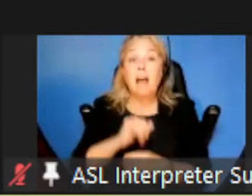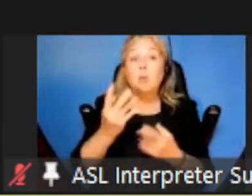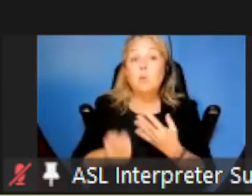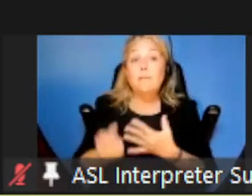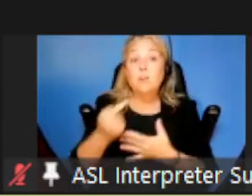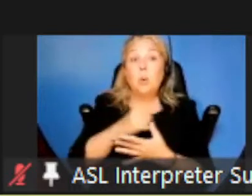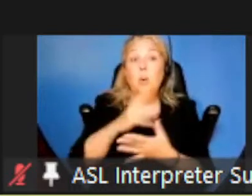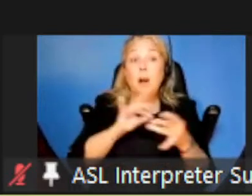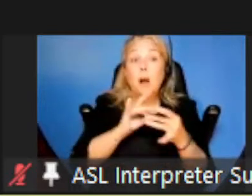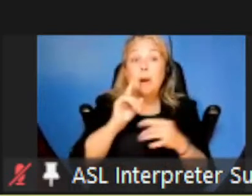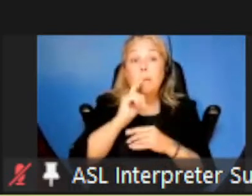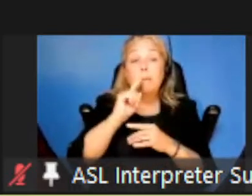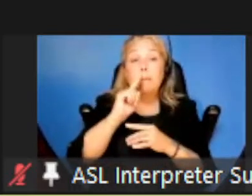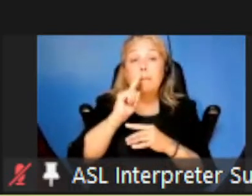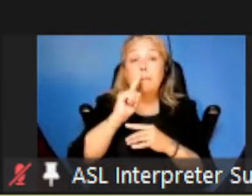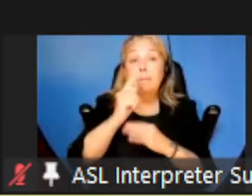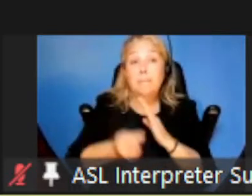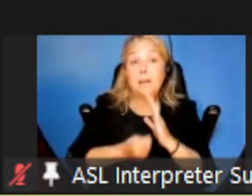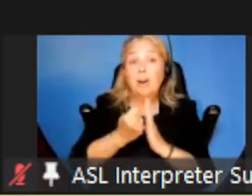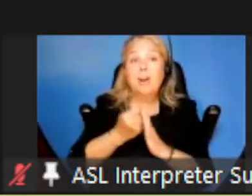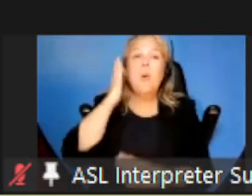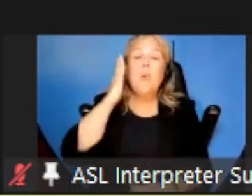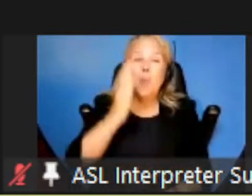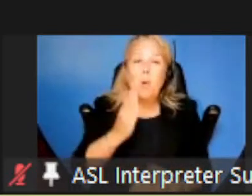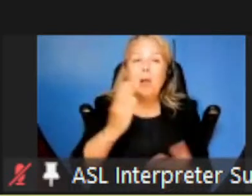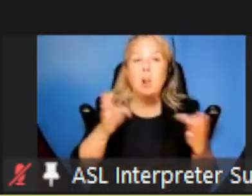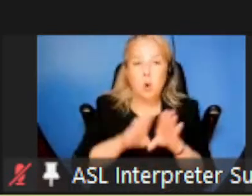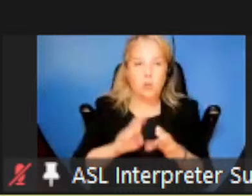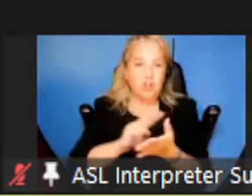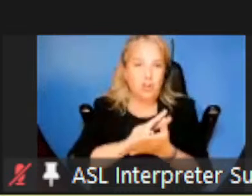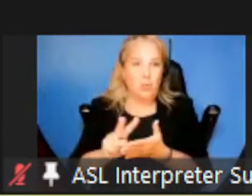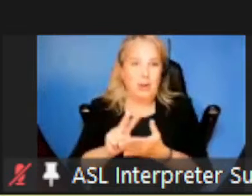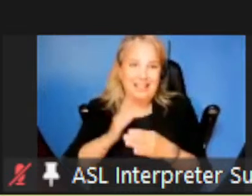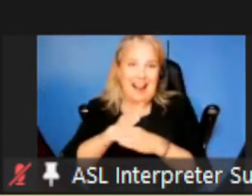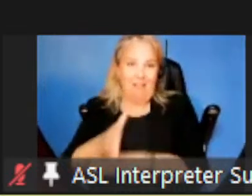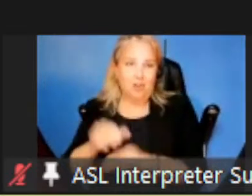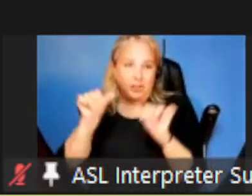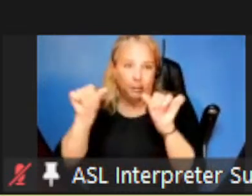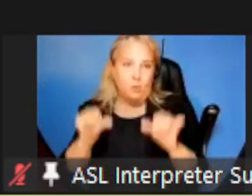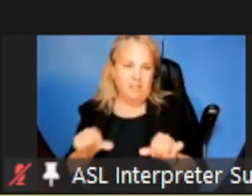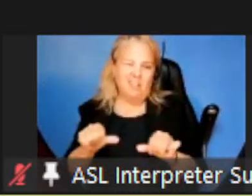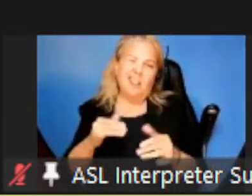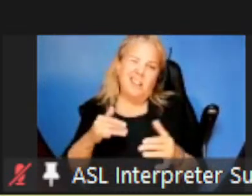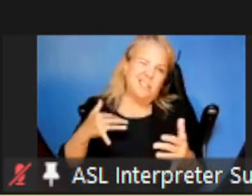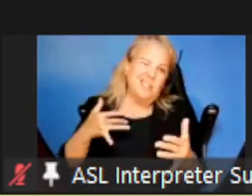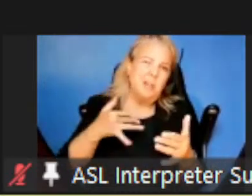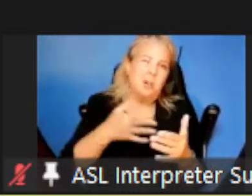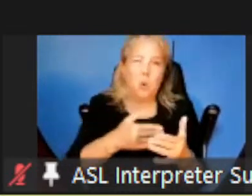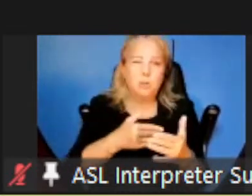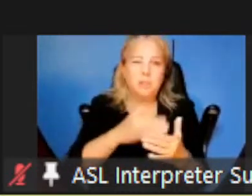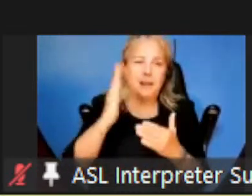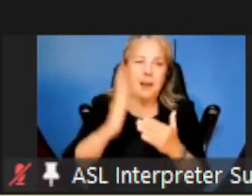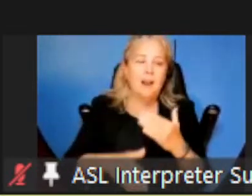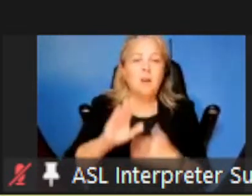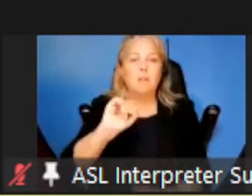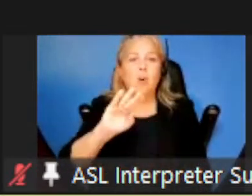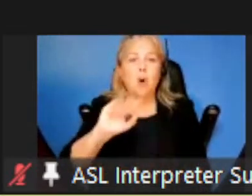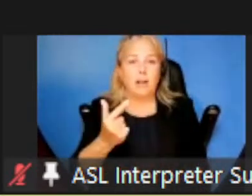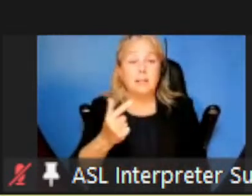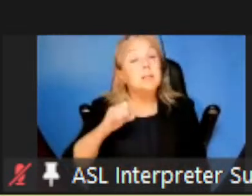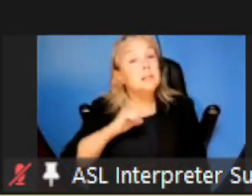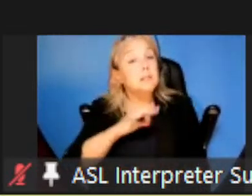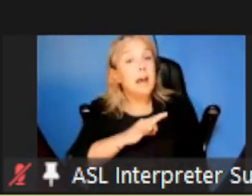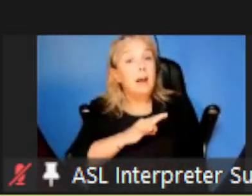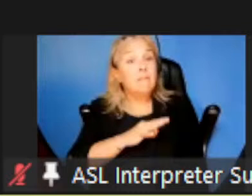2 weeks after the draft staff report is posted, bringing us close to the end of August. Staff anticipates that